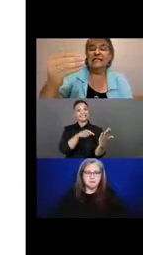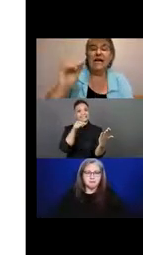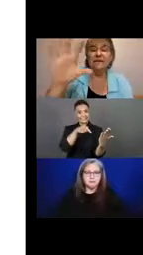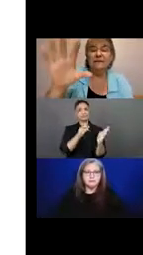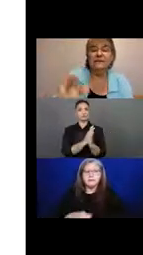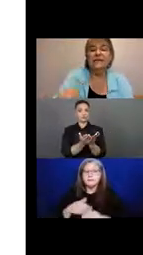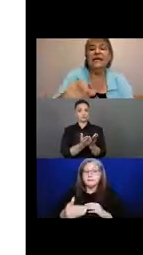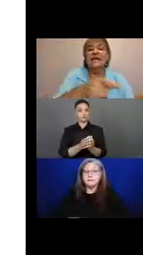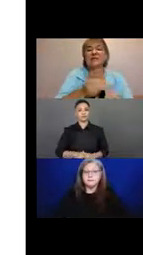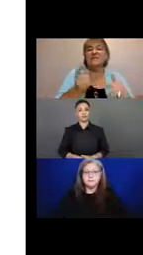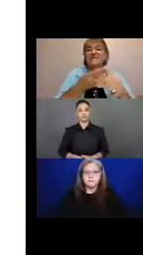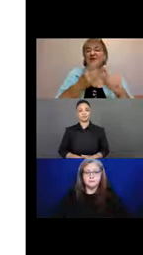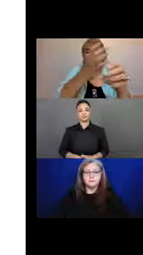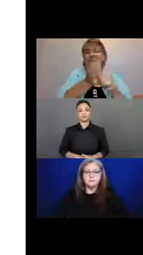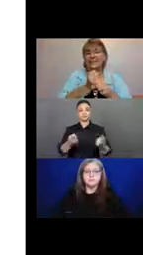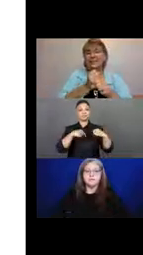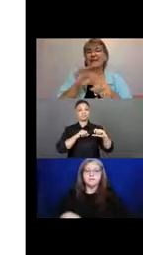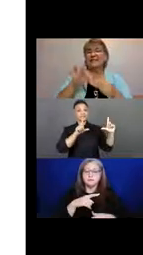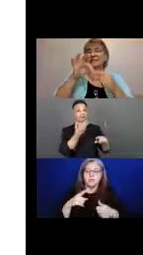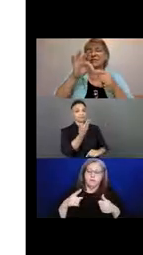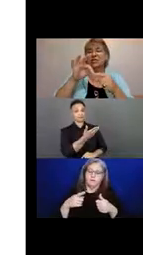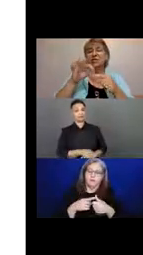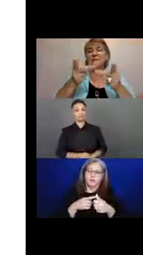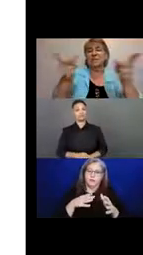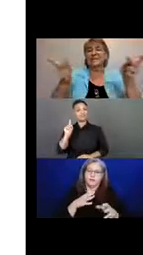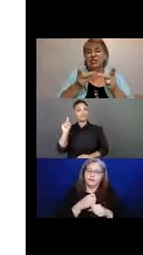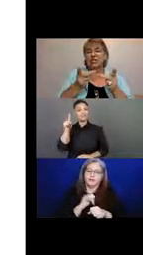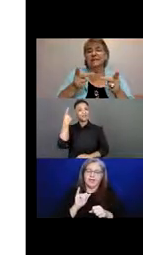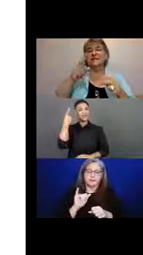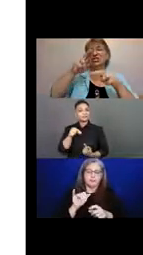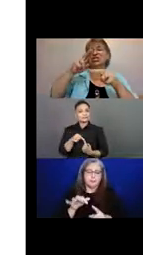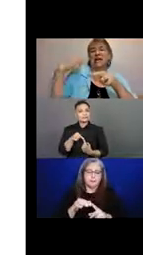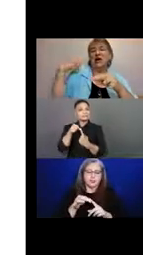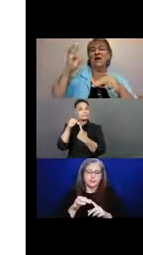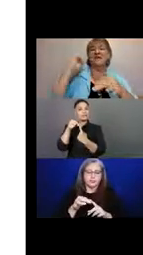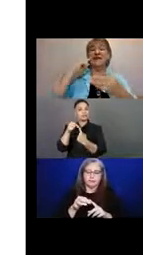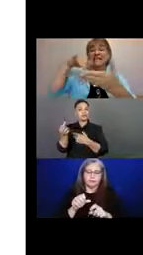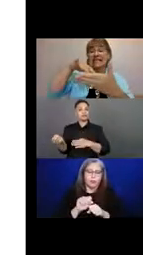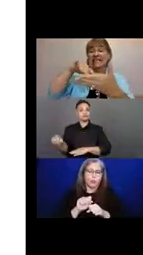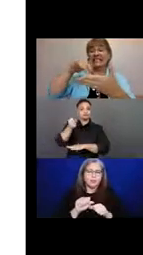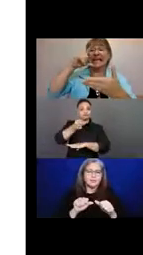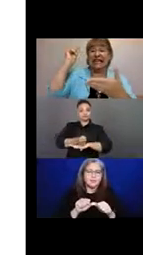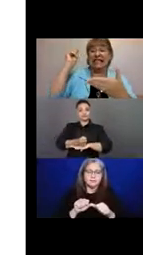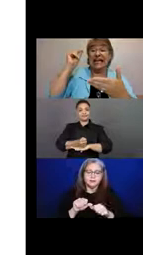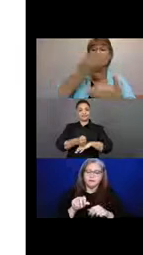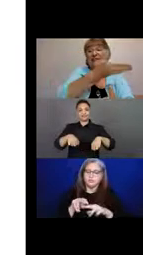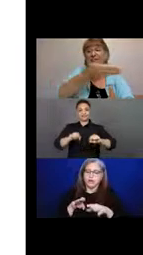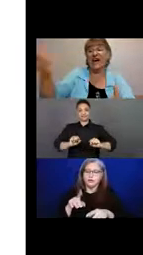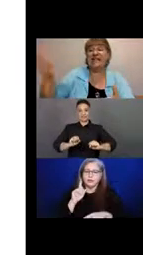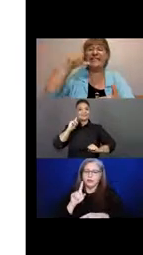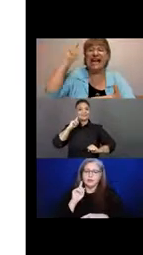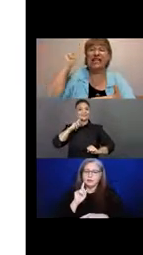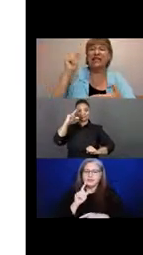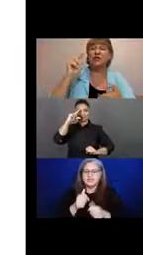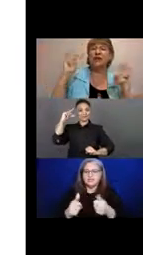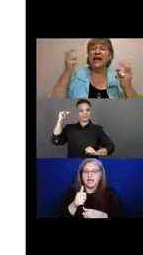Next slide. He was the first recipient of a special position, chair of deaf studies at Gallaudet. So he was